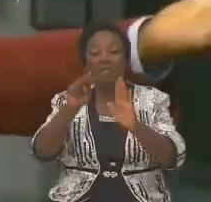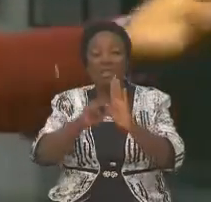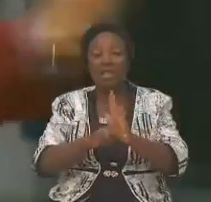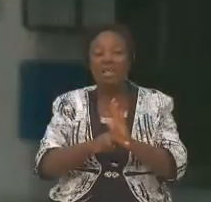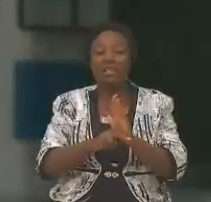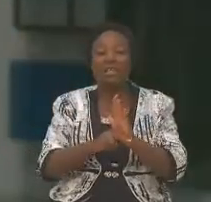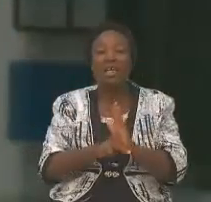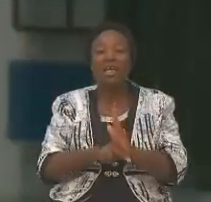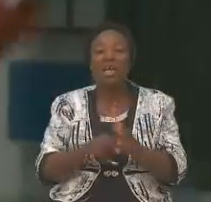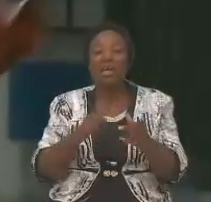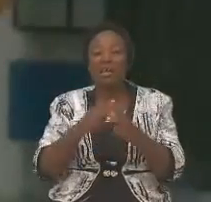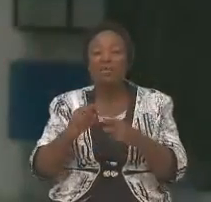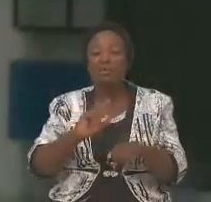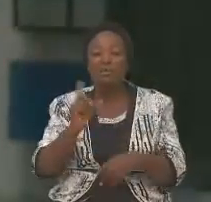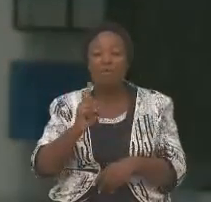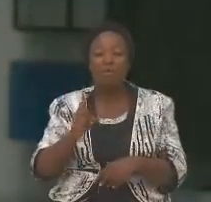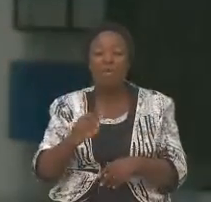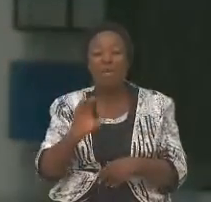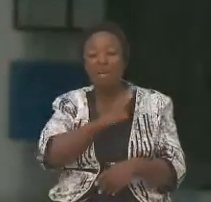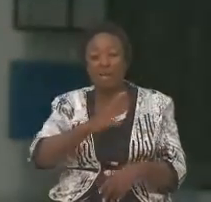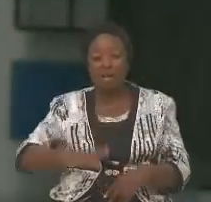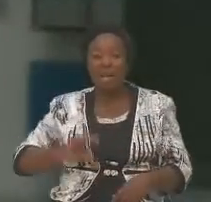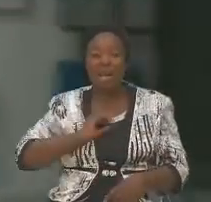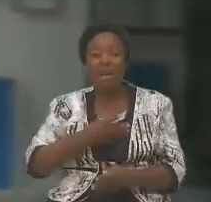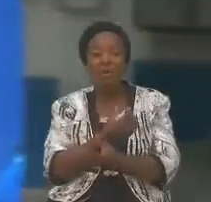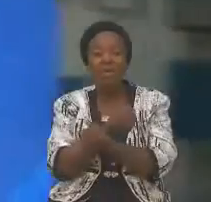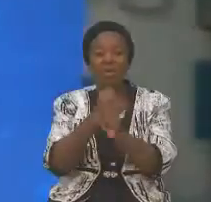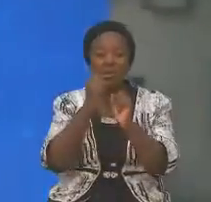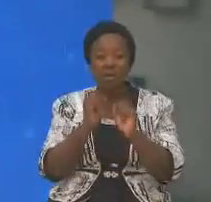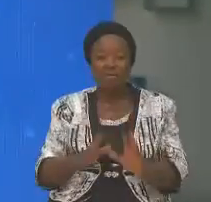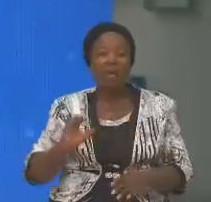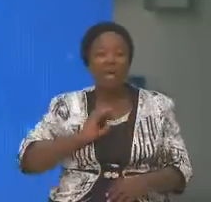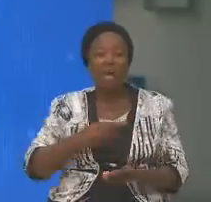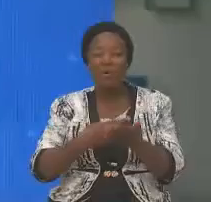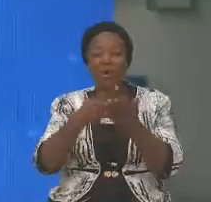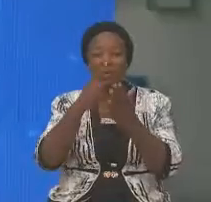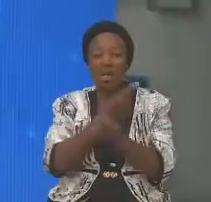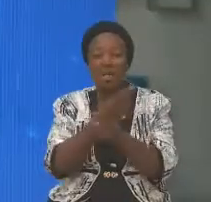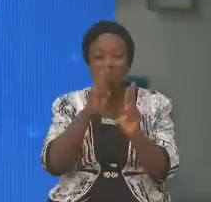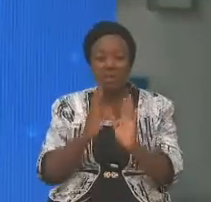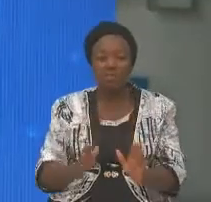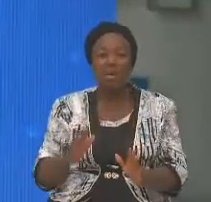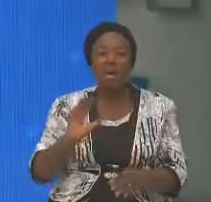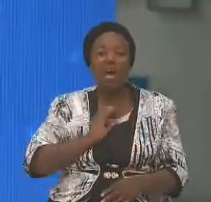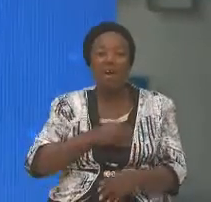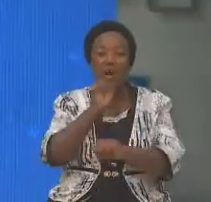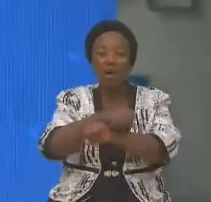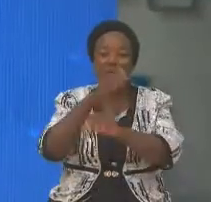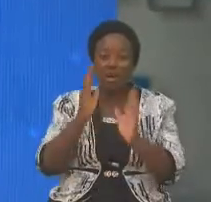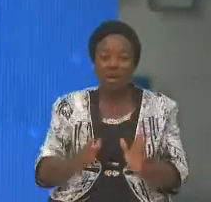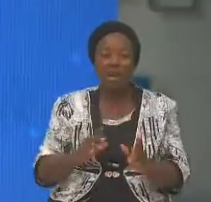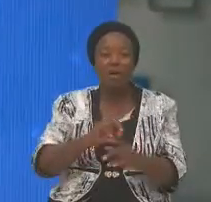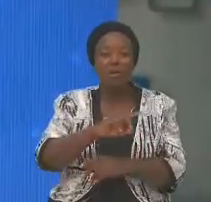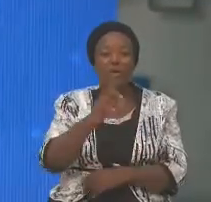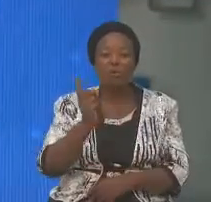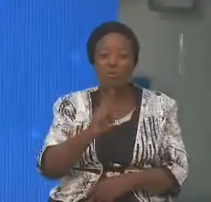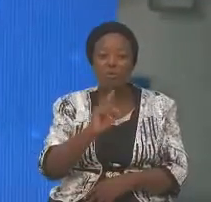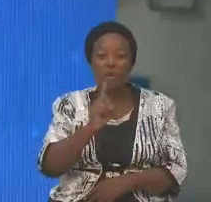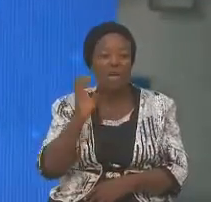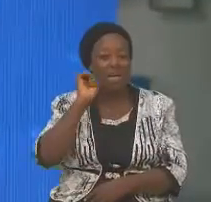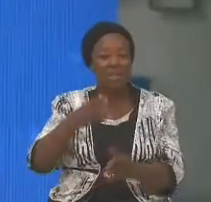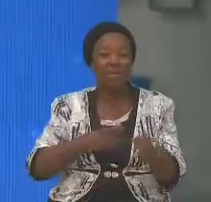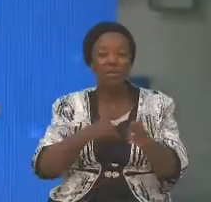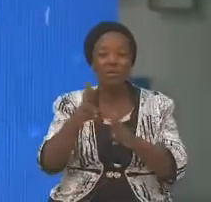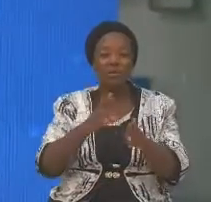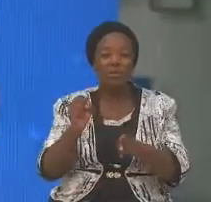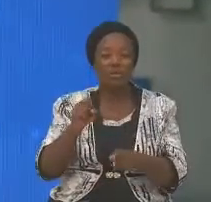you. He wants to be all in all for you. And as you are there and you say, I need this salvation, I need this